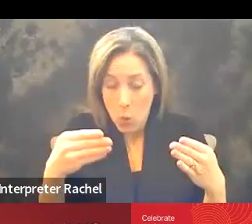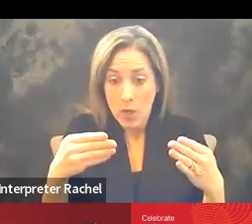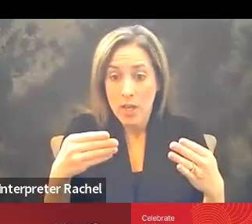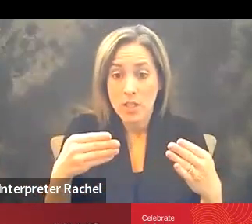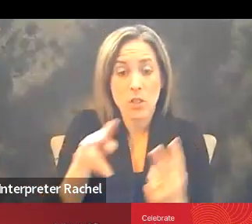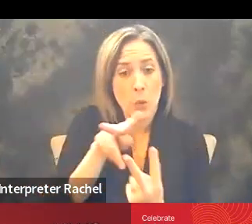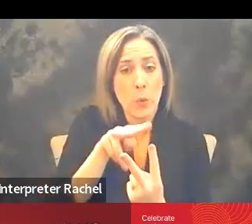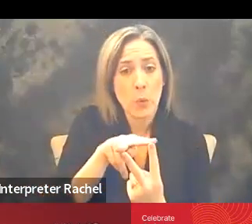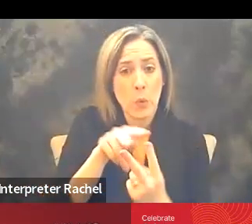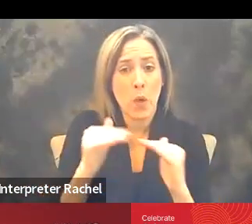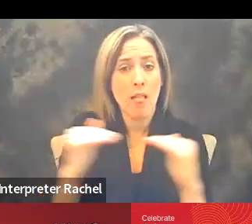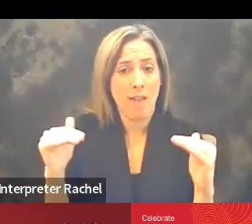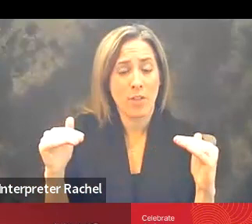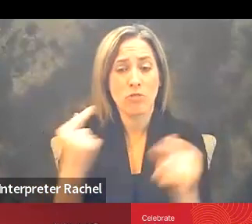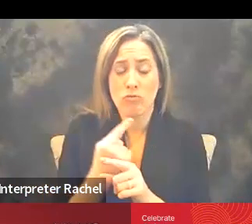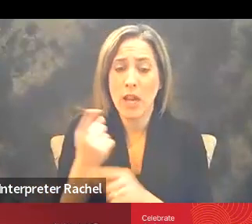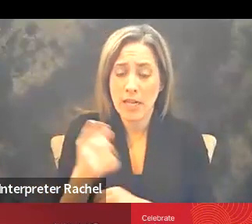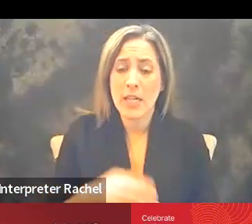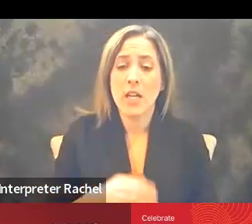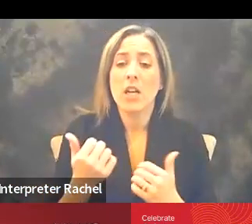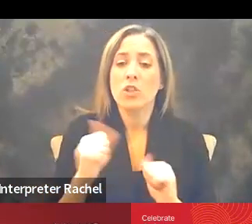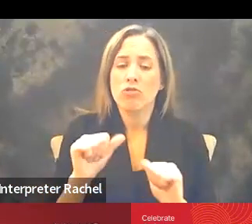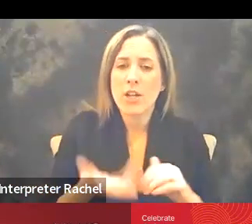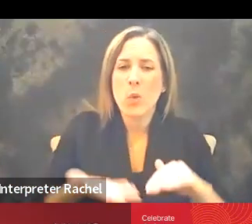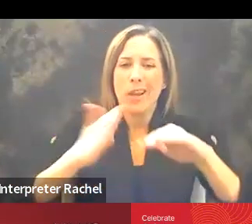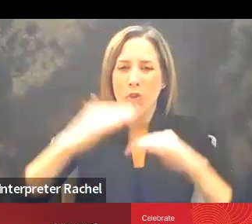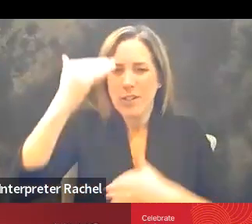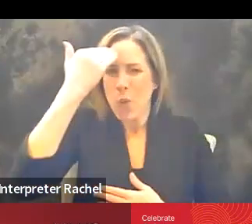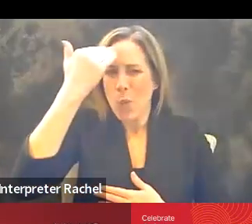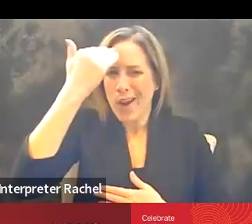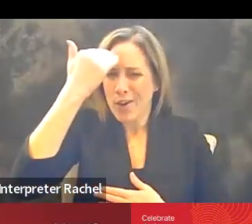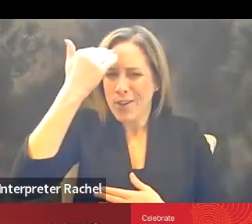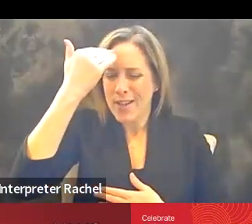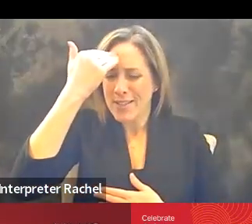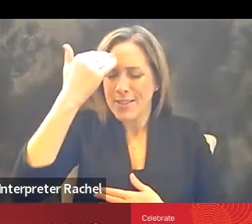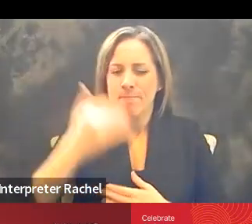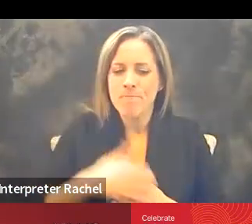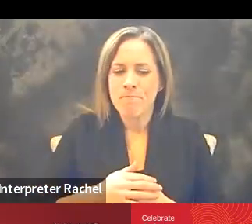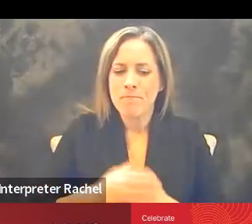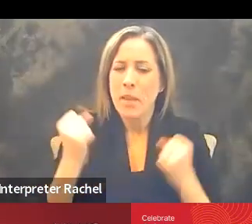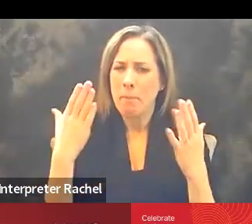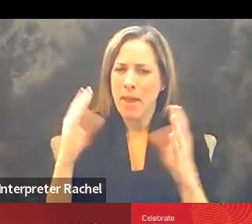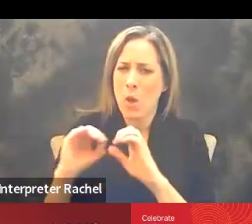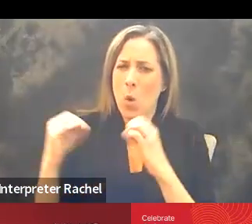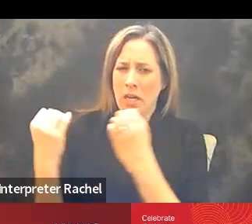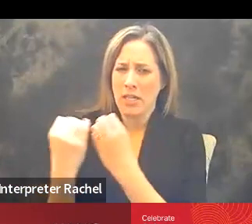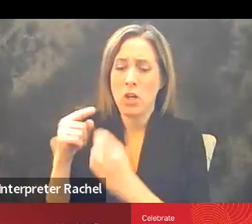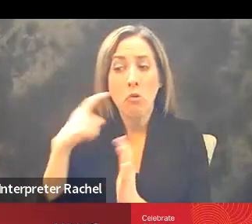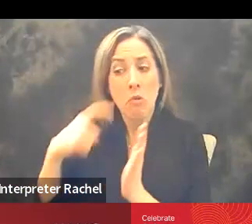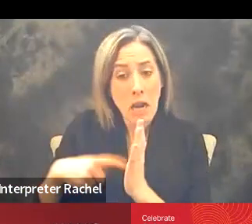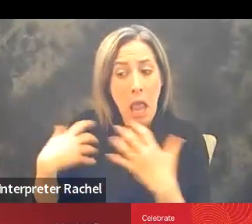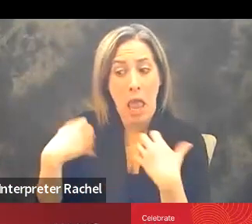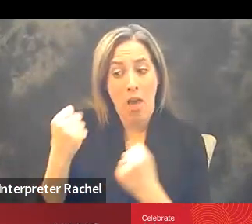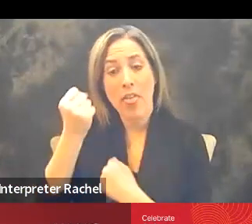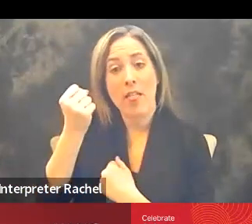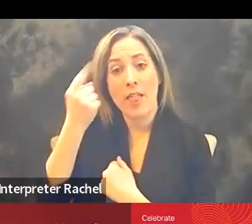two levels, in the sense that it's even trying to raise awareness among, I think there's a lot of organizations that kind of recognize that health literacy